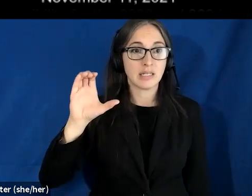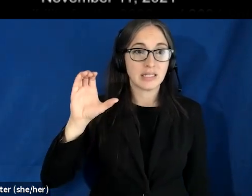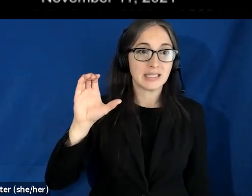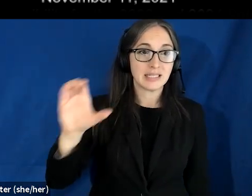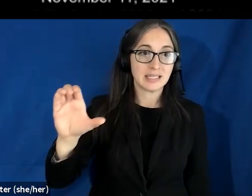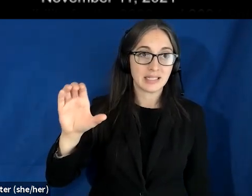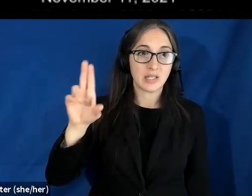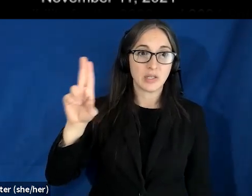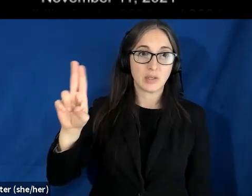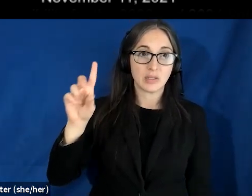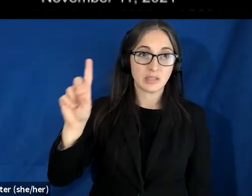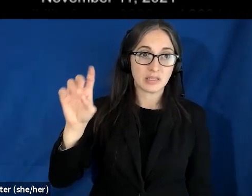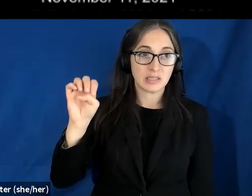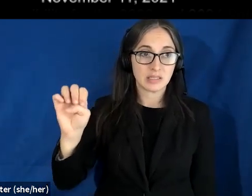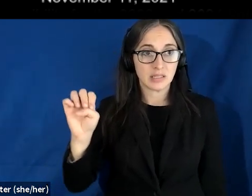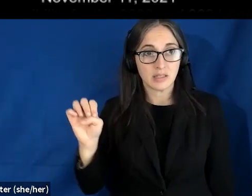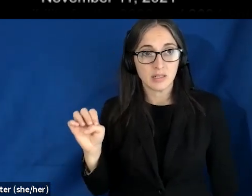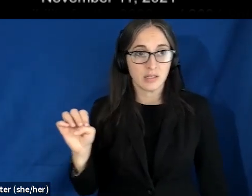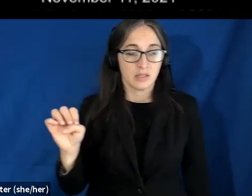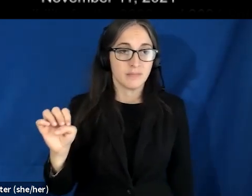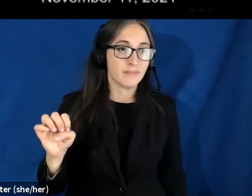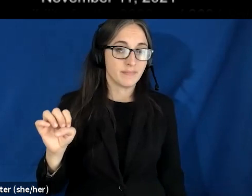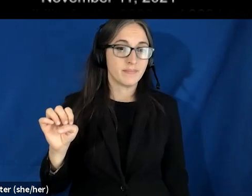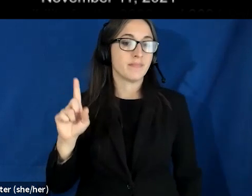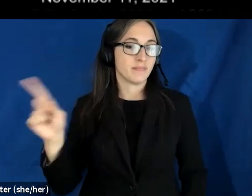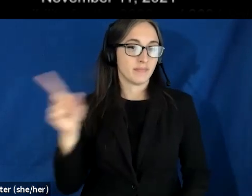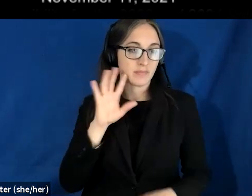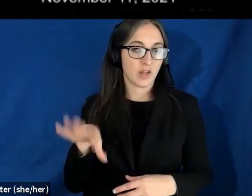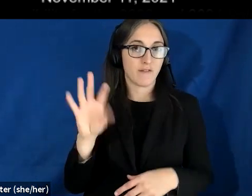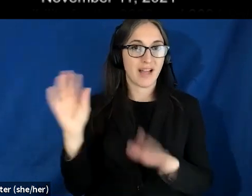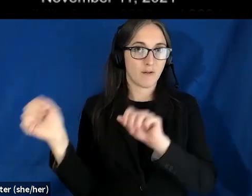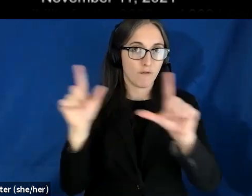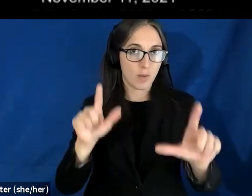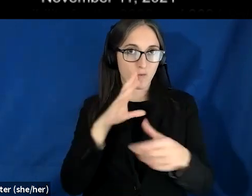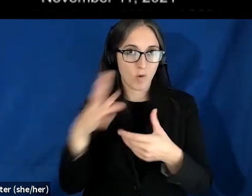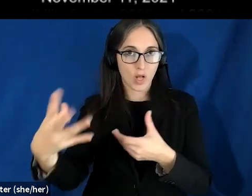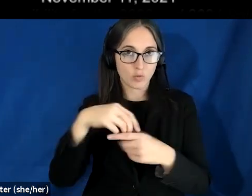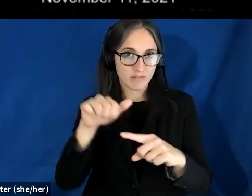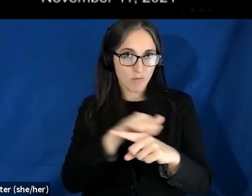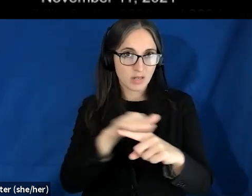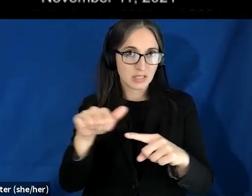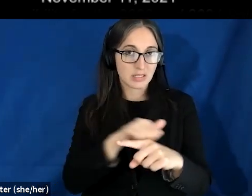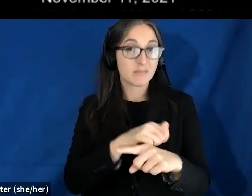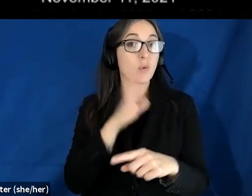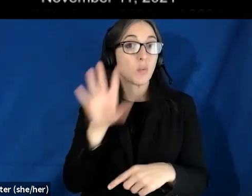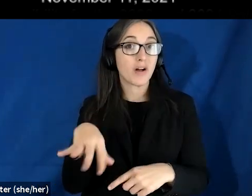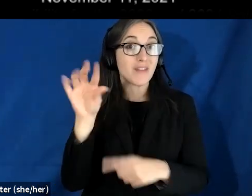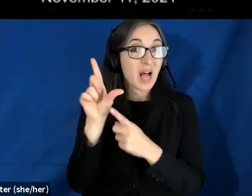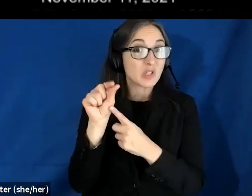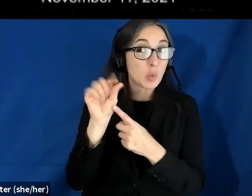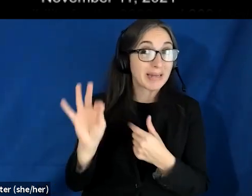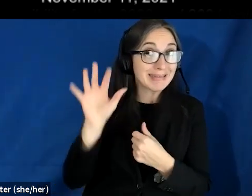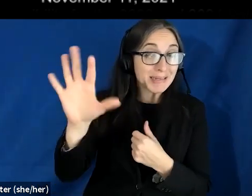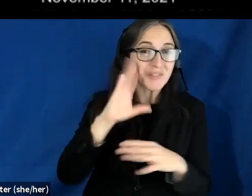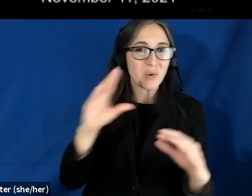uw.edu/CUDE. And there you'll find a framework for inclusive practices. You'll find 20 tips for teaching an accessible online